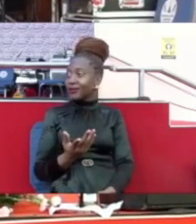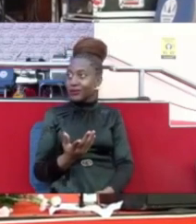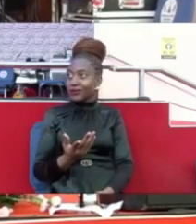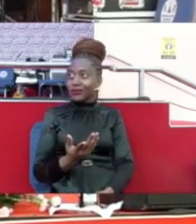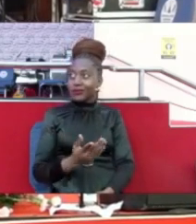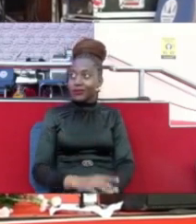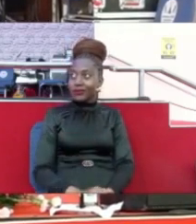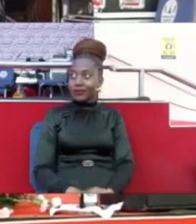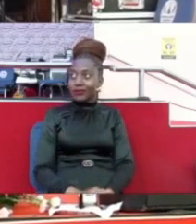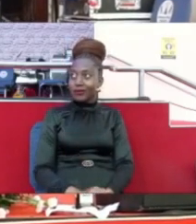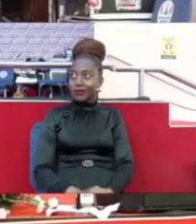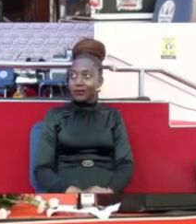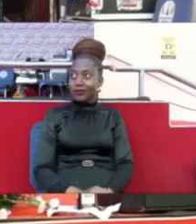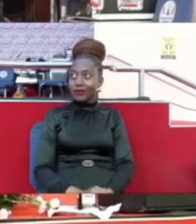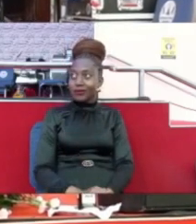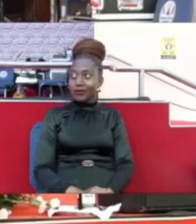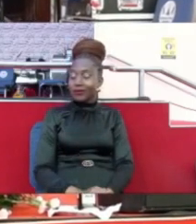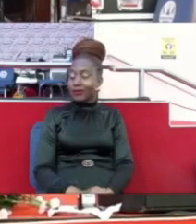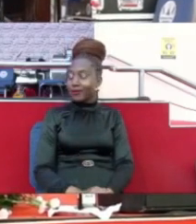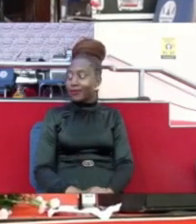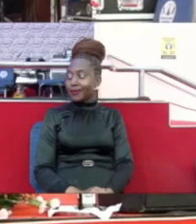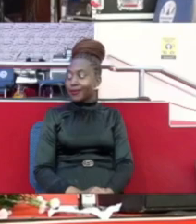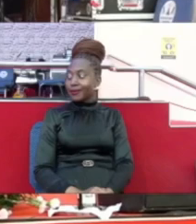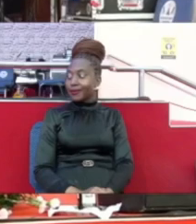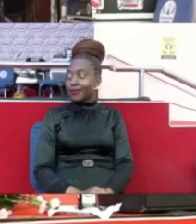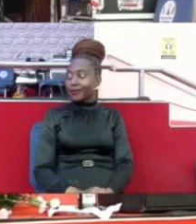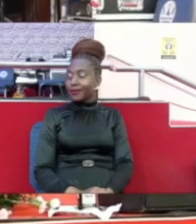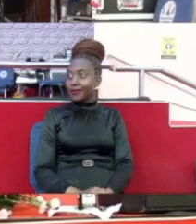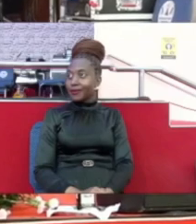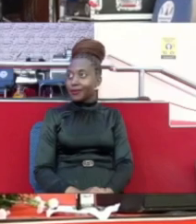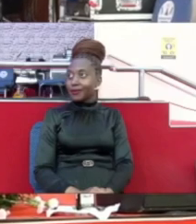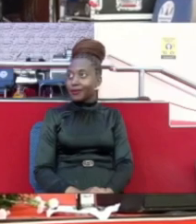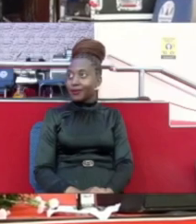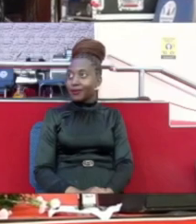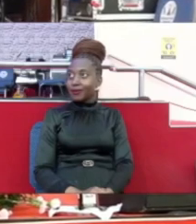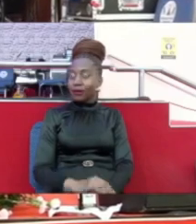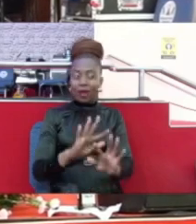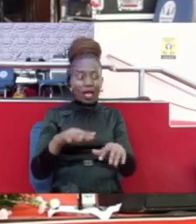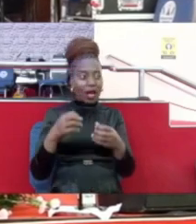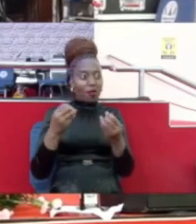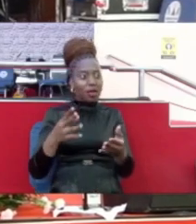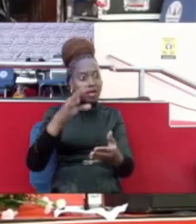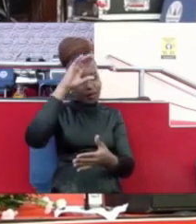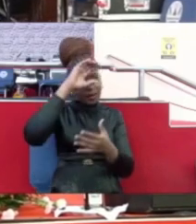without getting hurt? How many of you know that you better walk the steps?